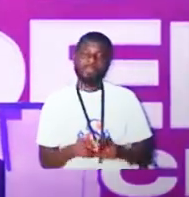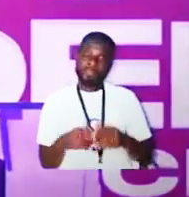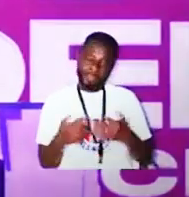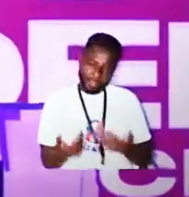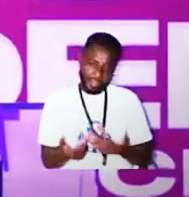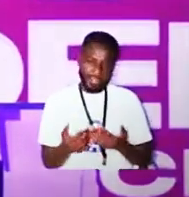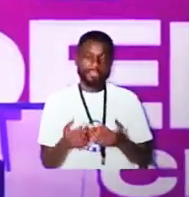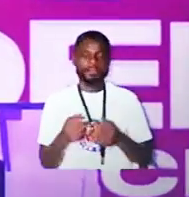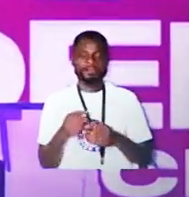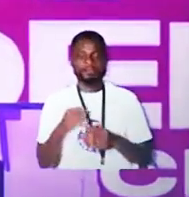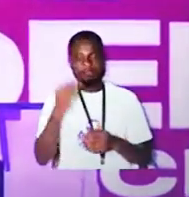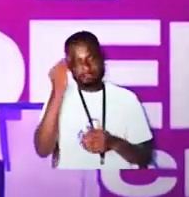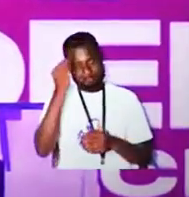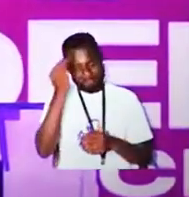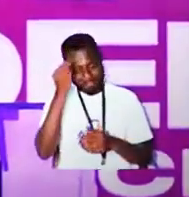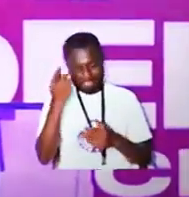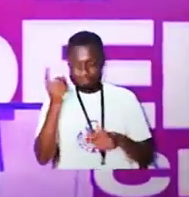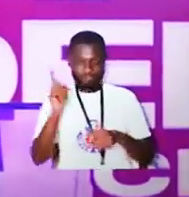go in there will work.